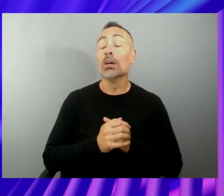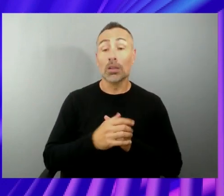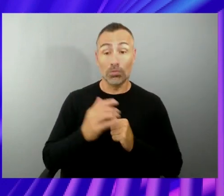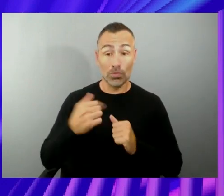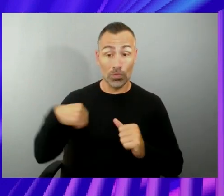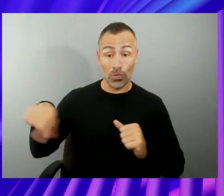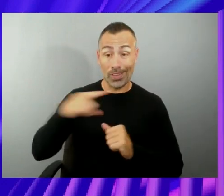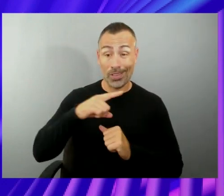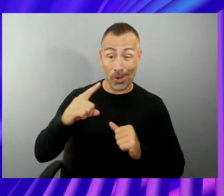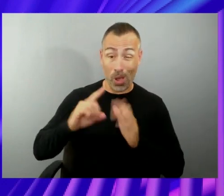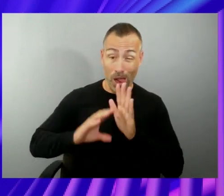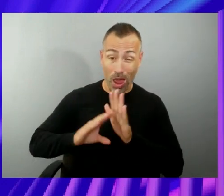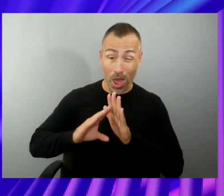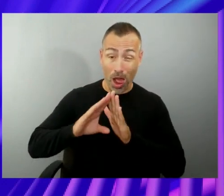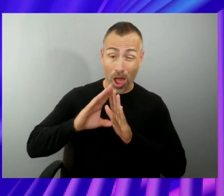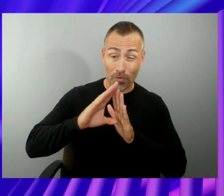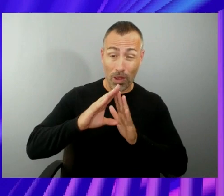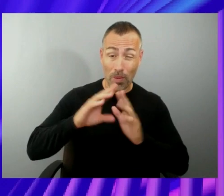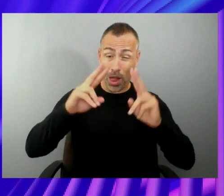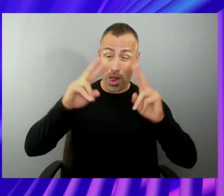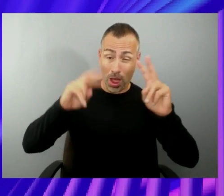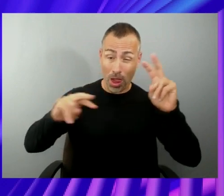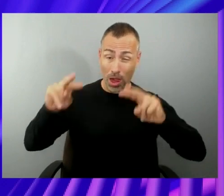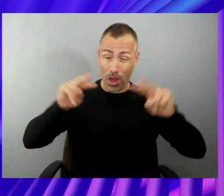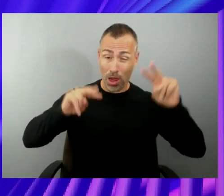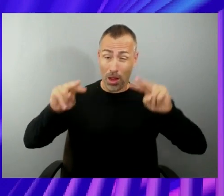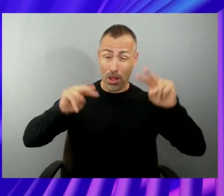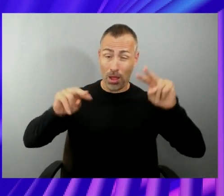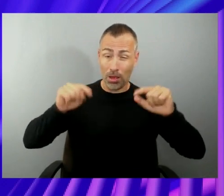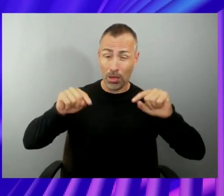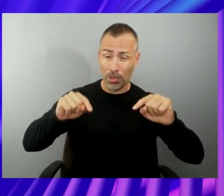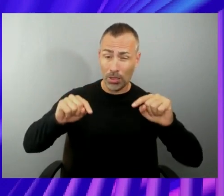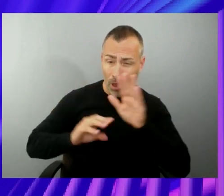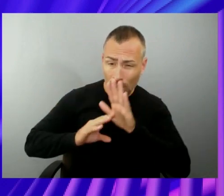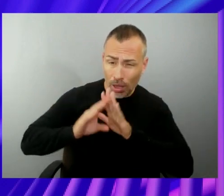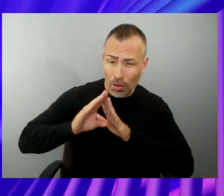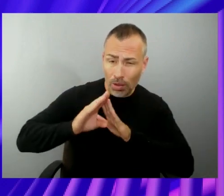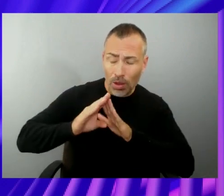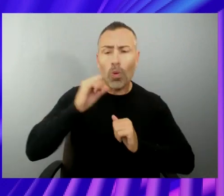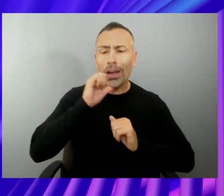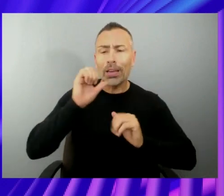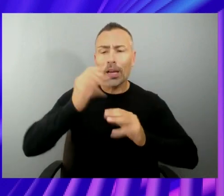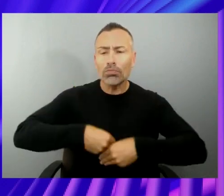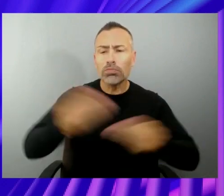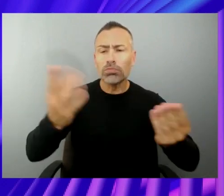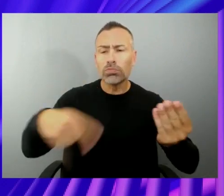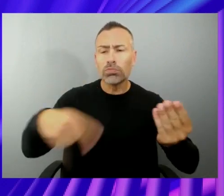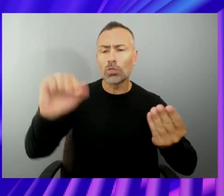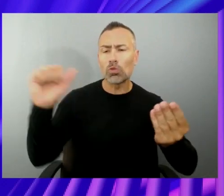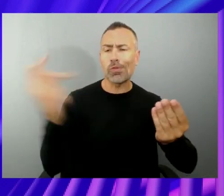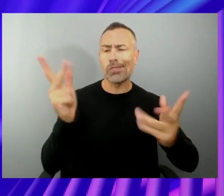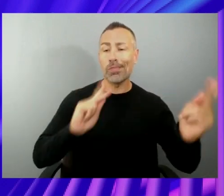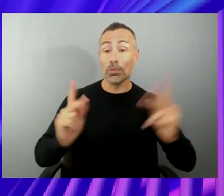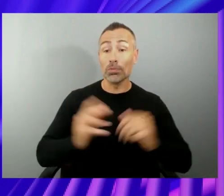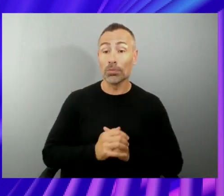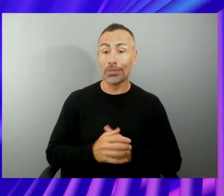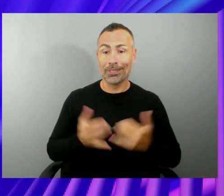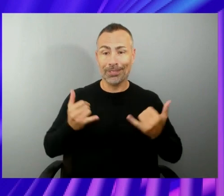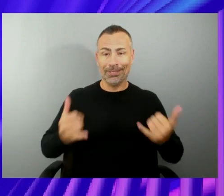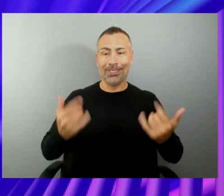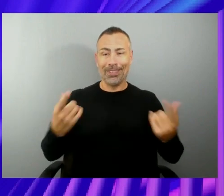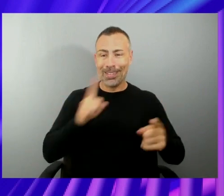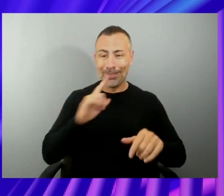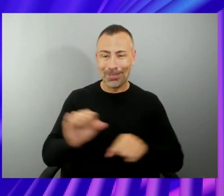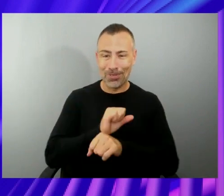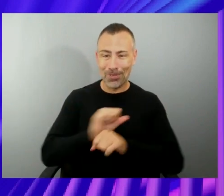of develop, one of the things we figured out was, why aren't we just giving this to everyone? So we are. These are.